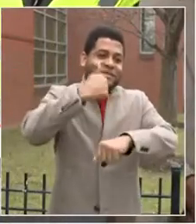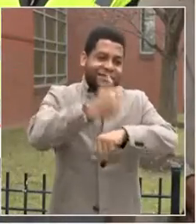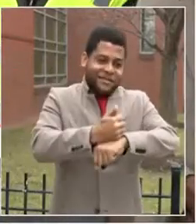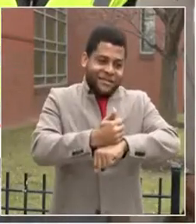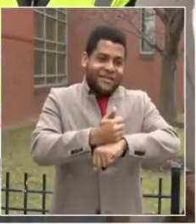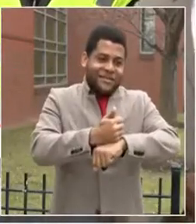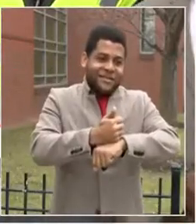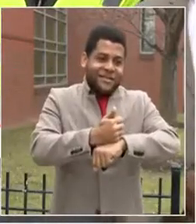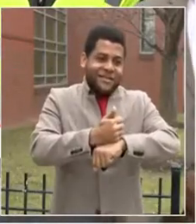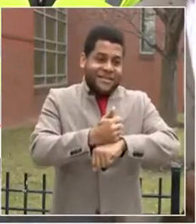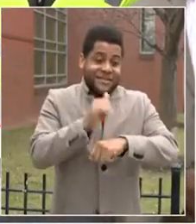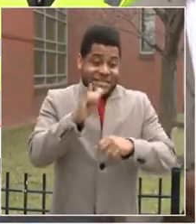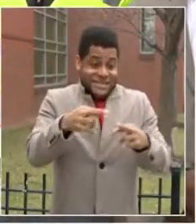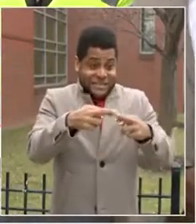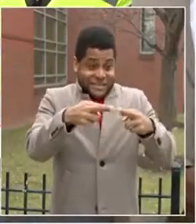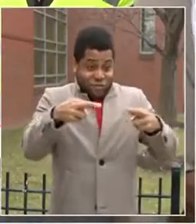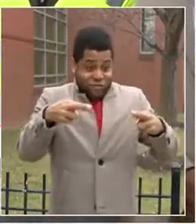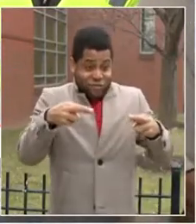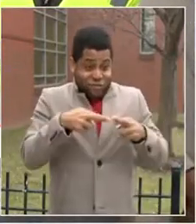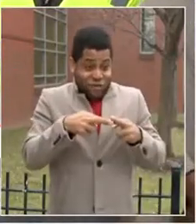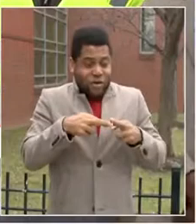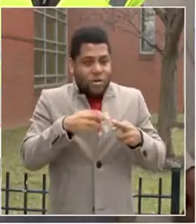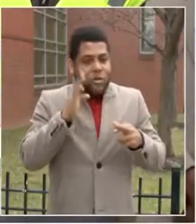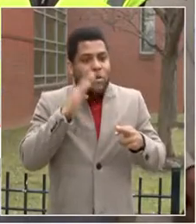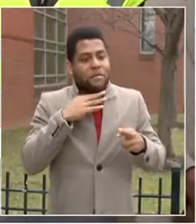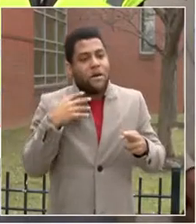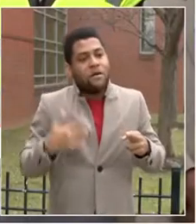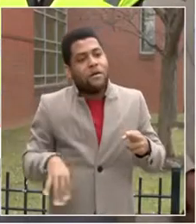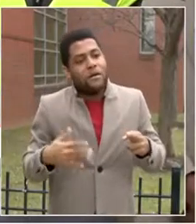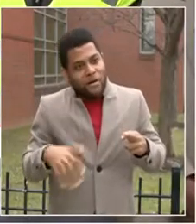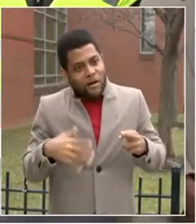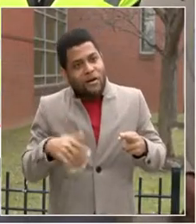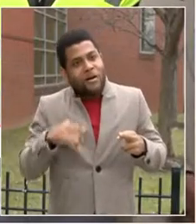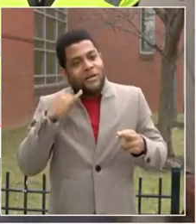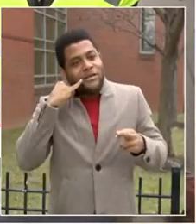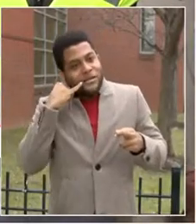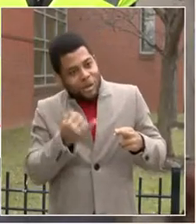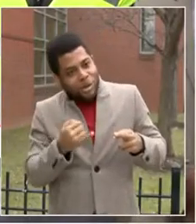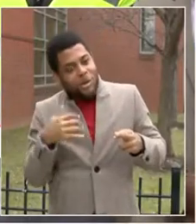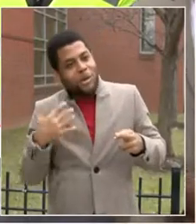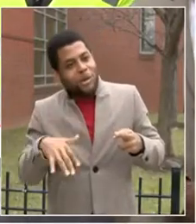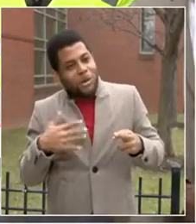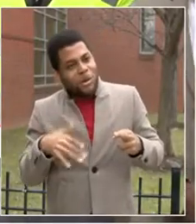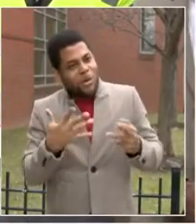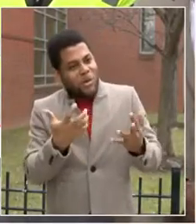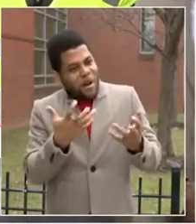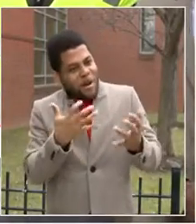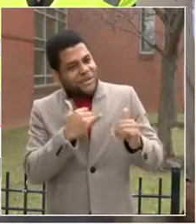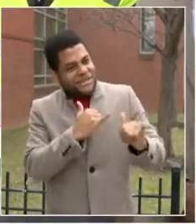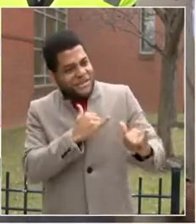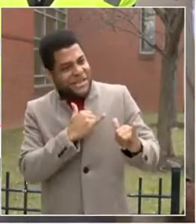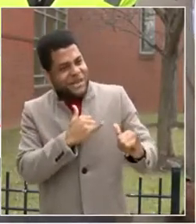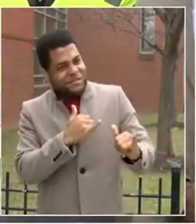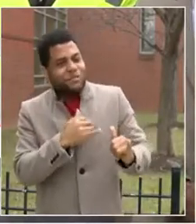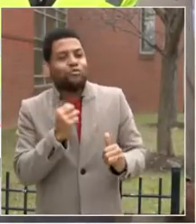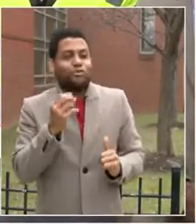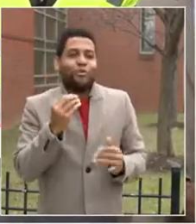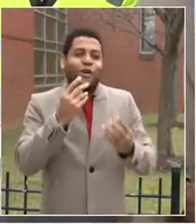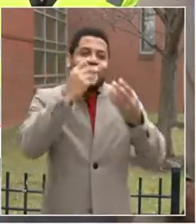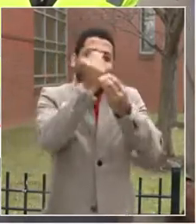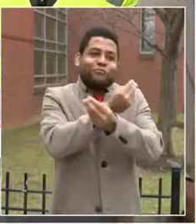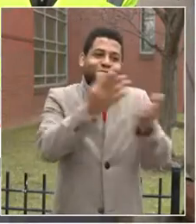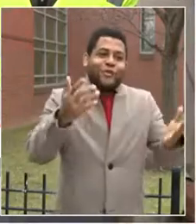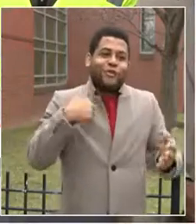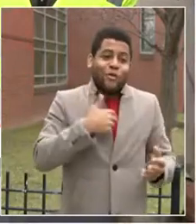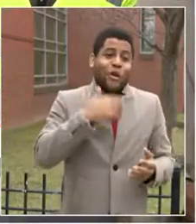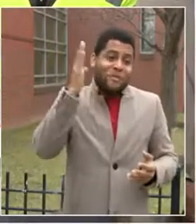region. And so kids need things to do. We hear that often. I've also challenged my team to think